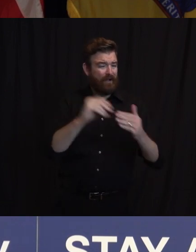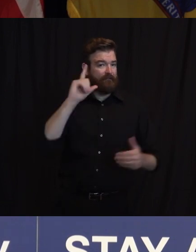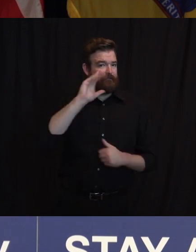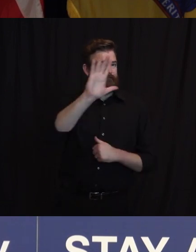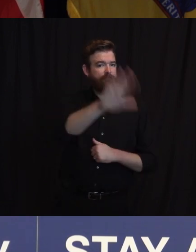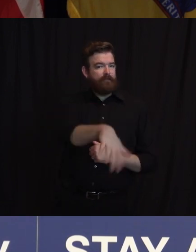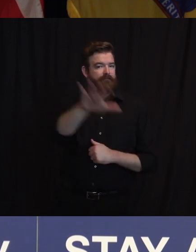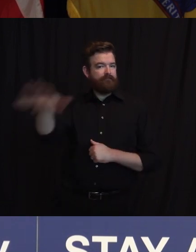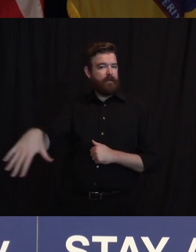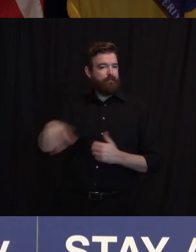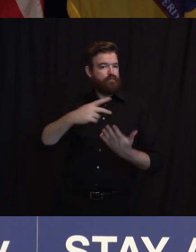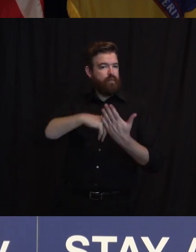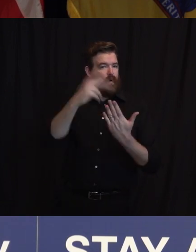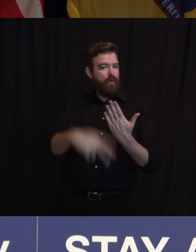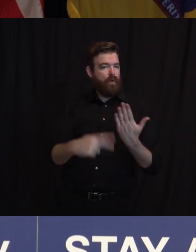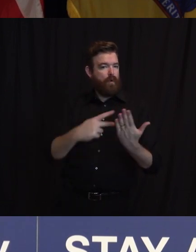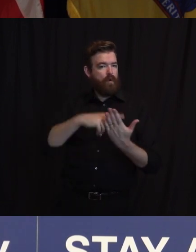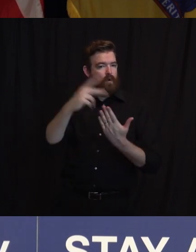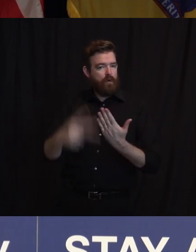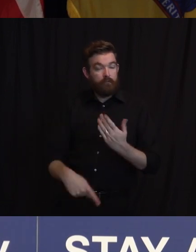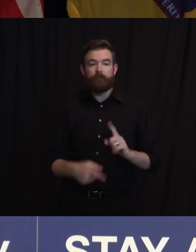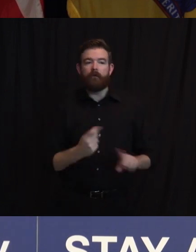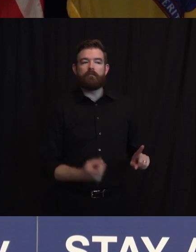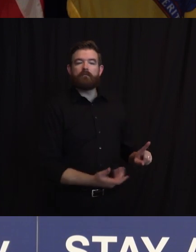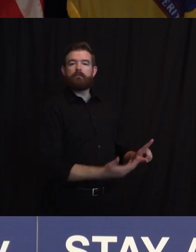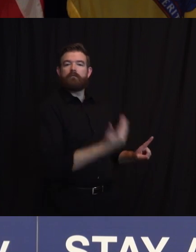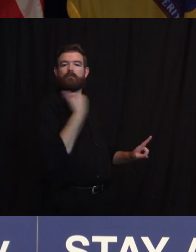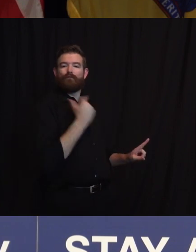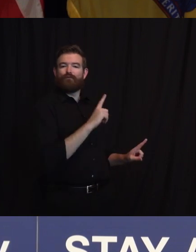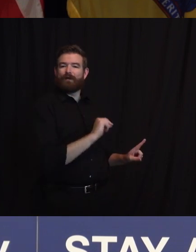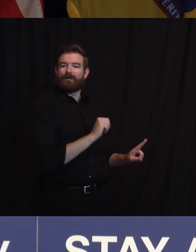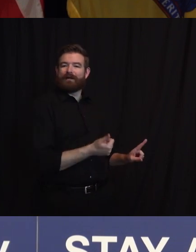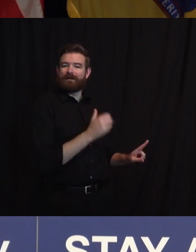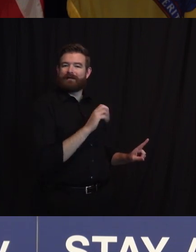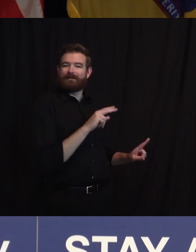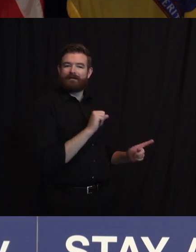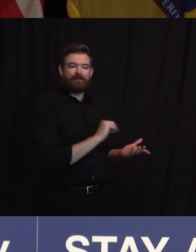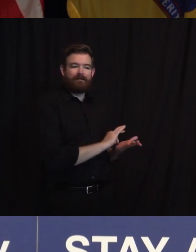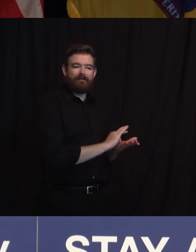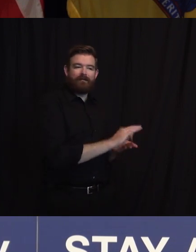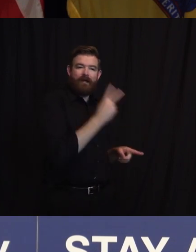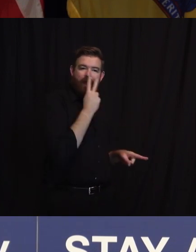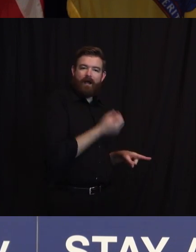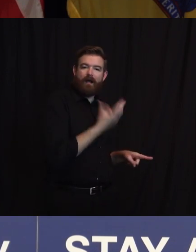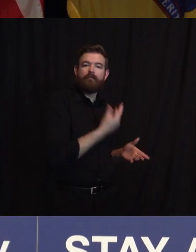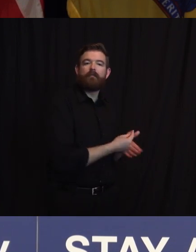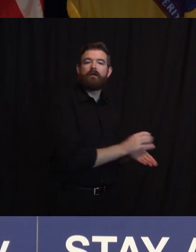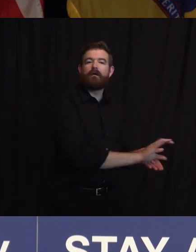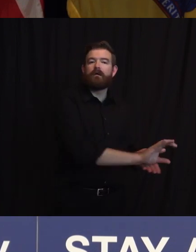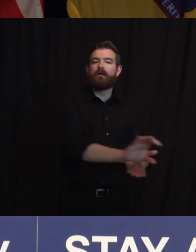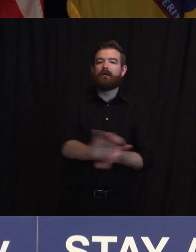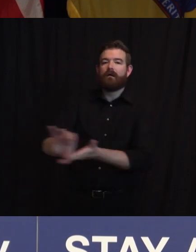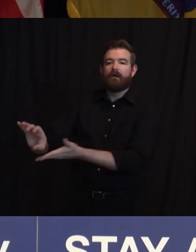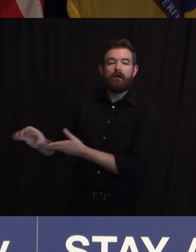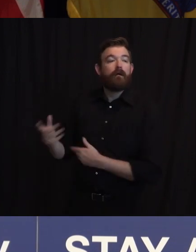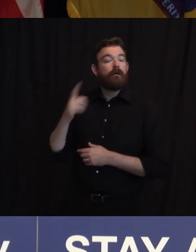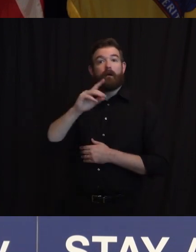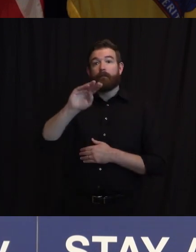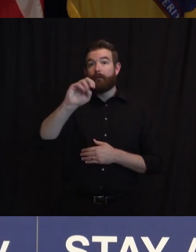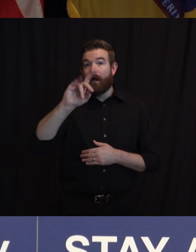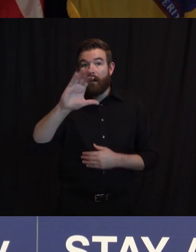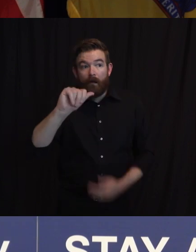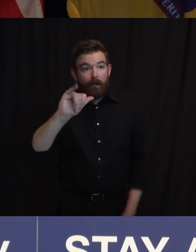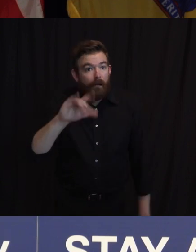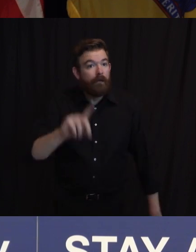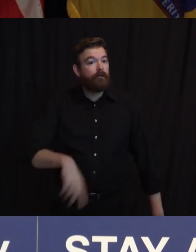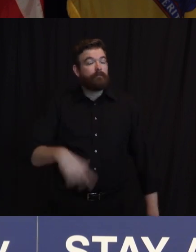census. That included more than $9 billion for Medicaid, nearly $3 billion for Medicare,